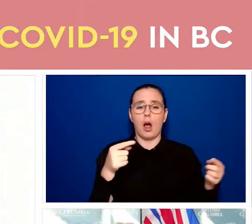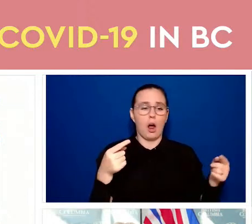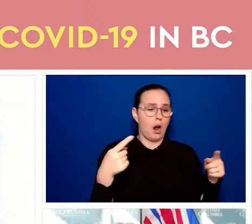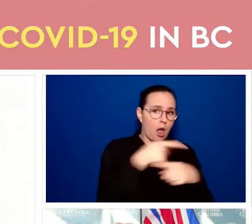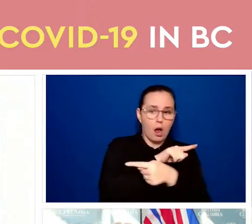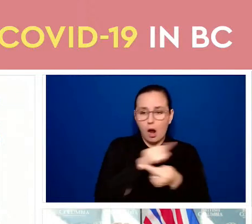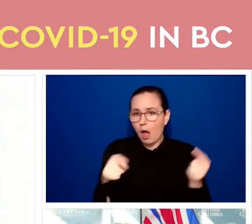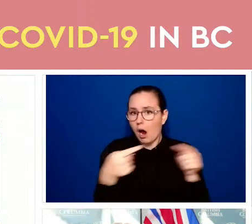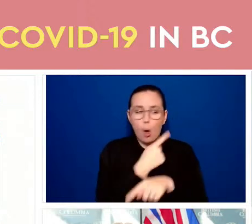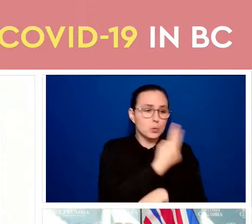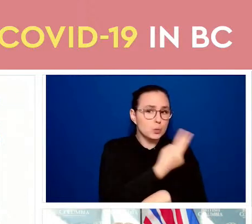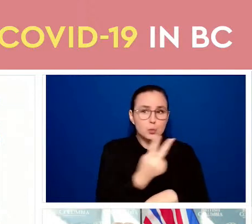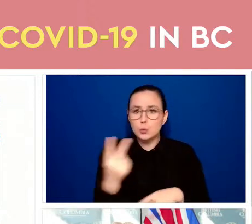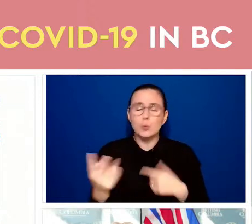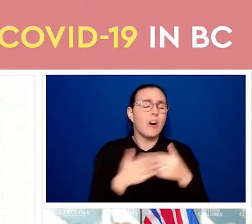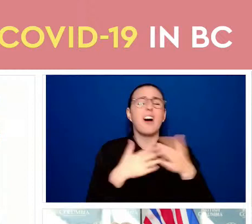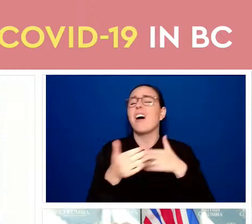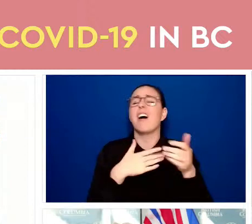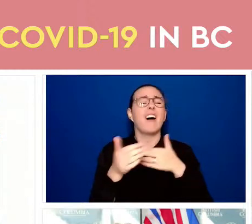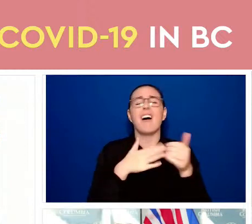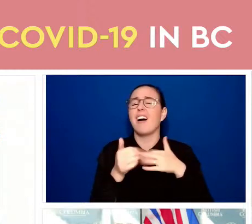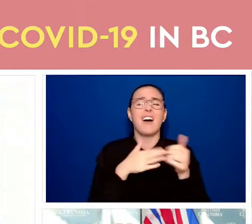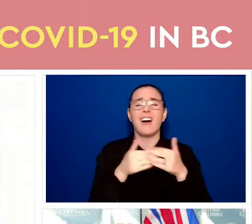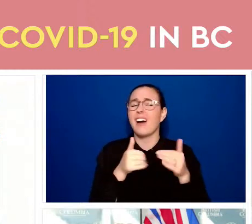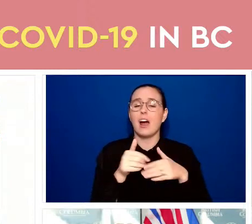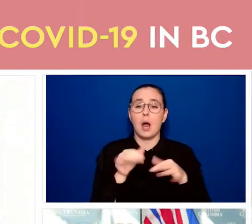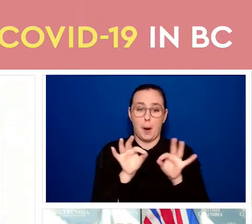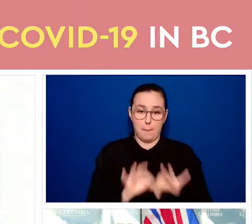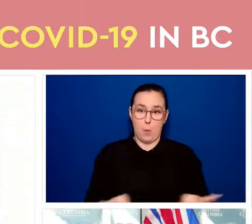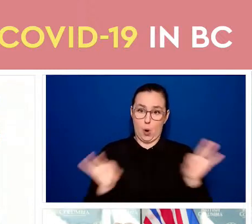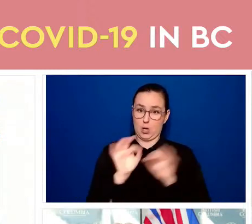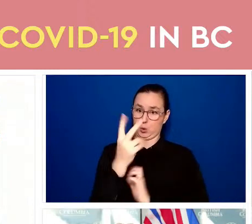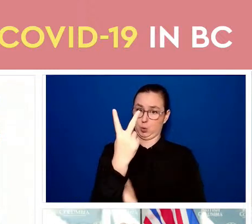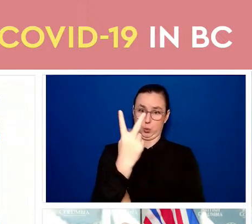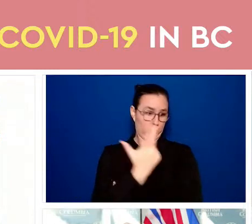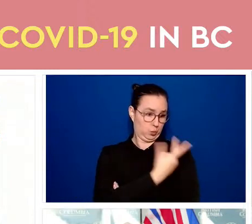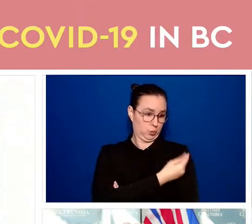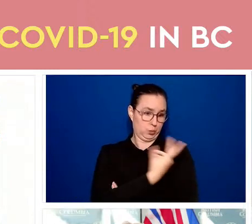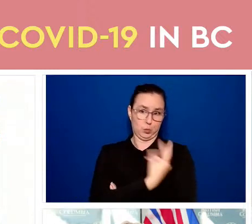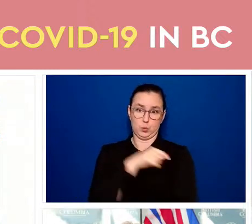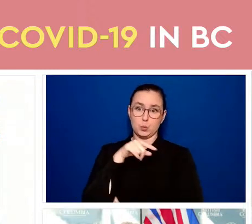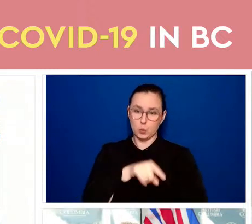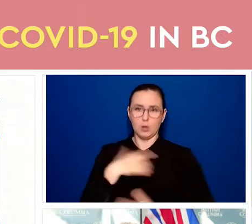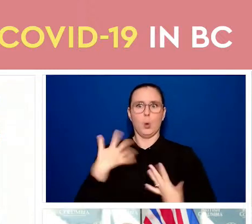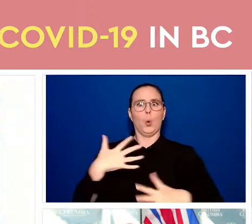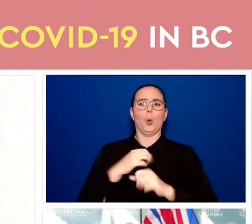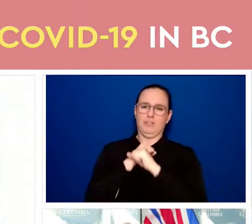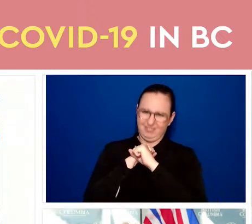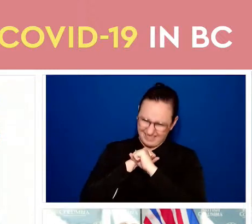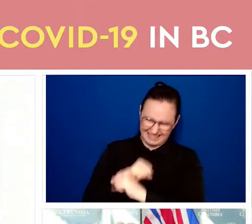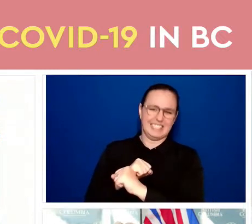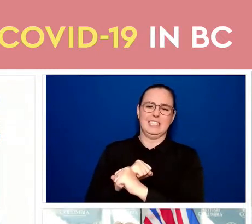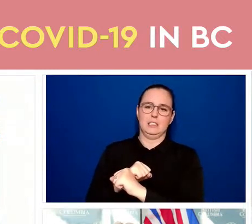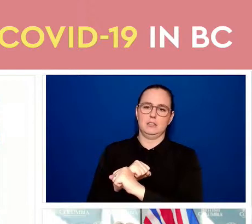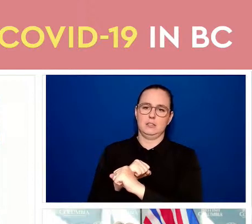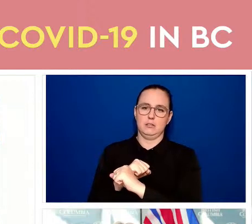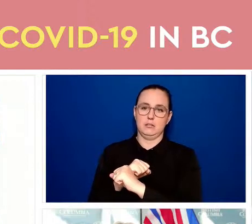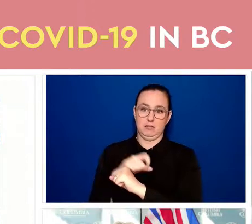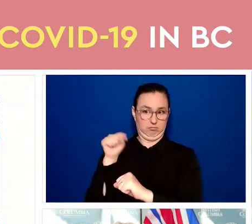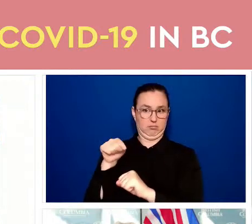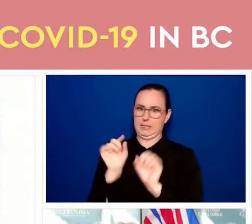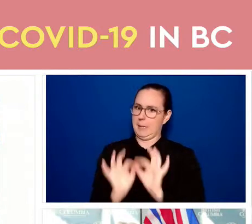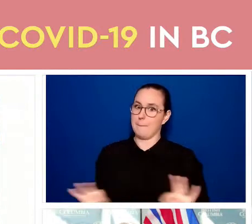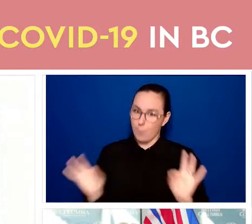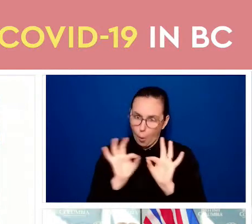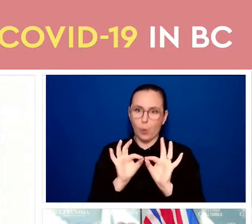AstraZeneca, Moderna, AstraZeneca, Pfizer, you are well protected. And that's important information. I know there's a lot of concern